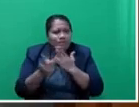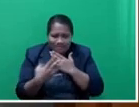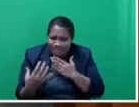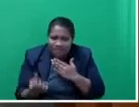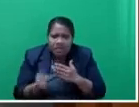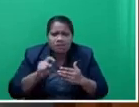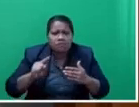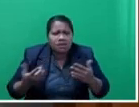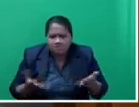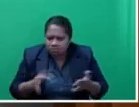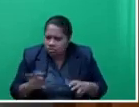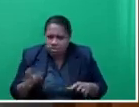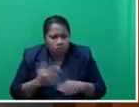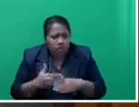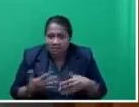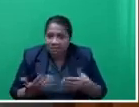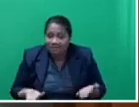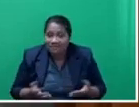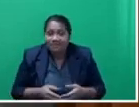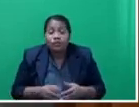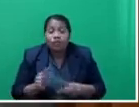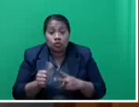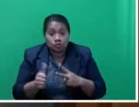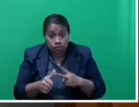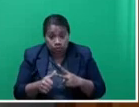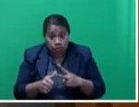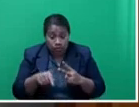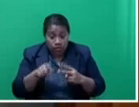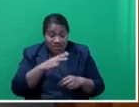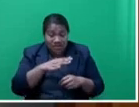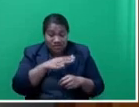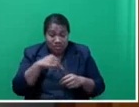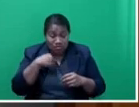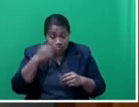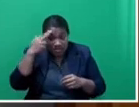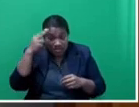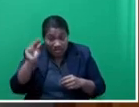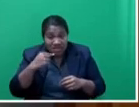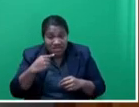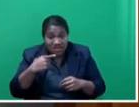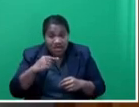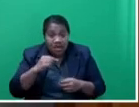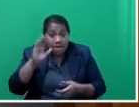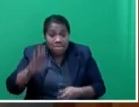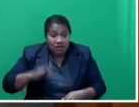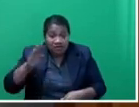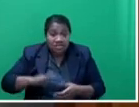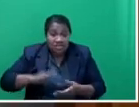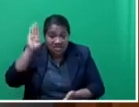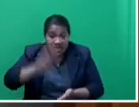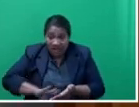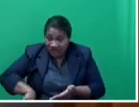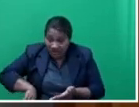not working. And also in regards to the ministerial name, it says poverty alleviation.